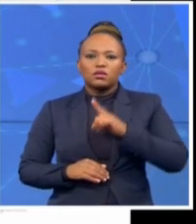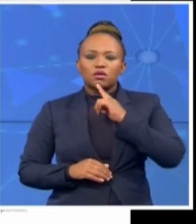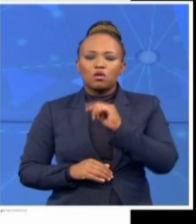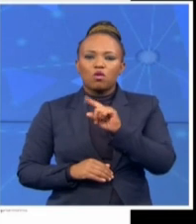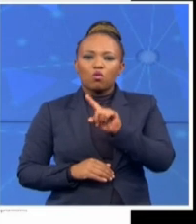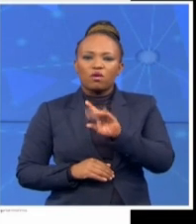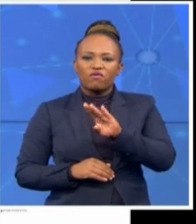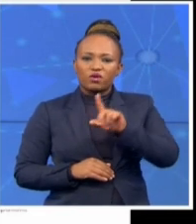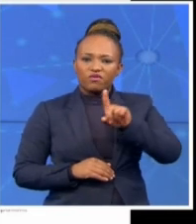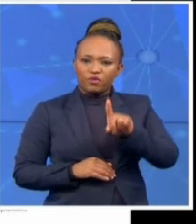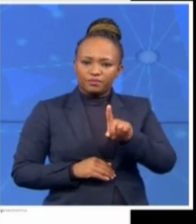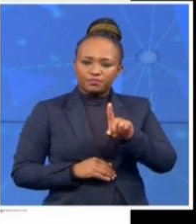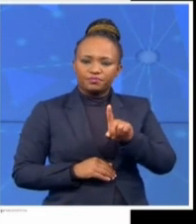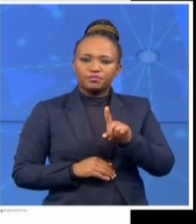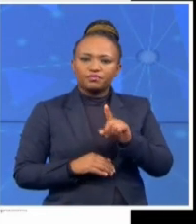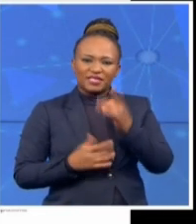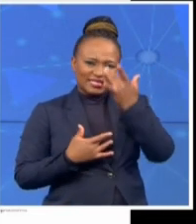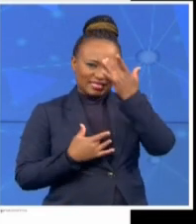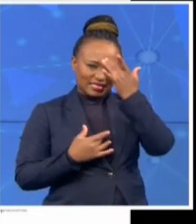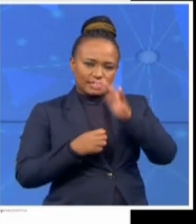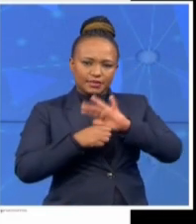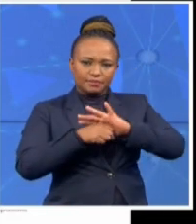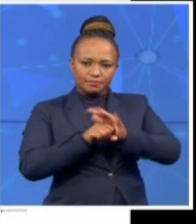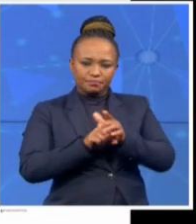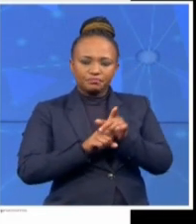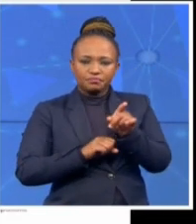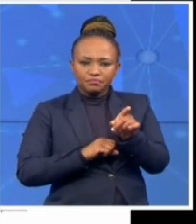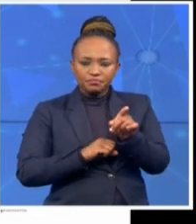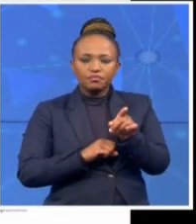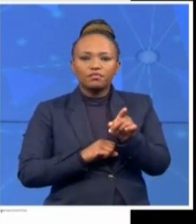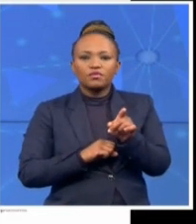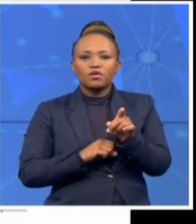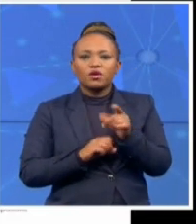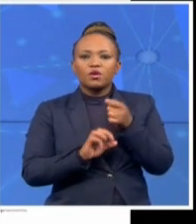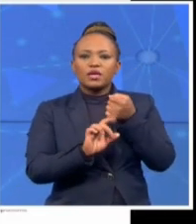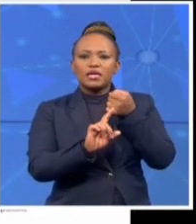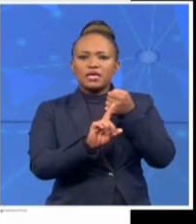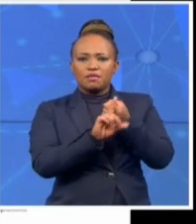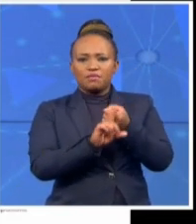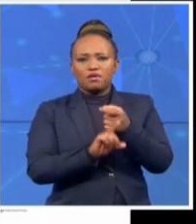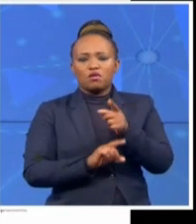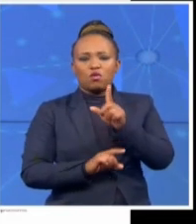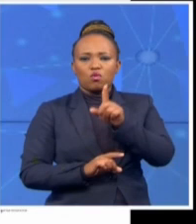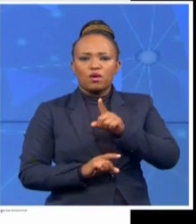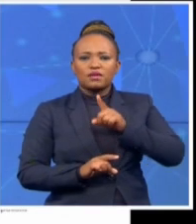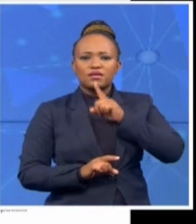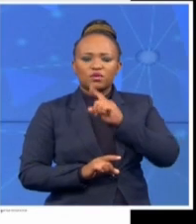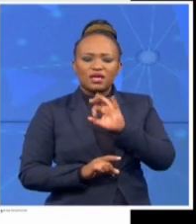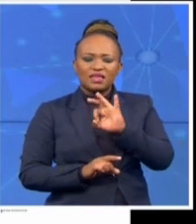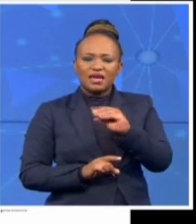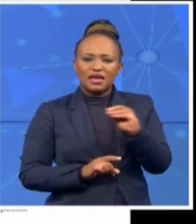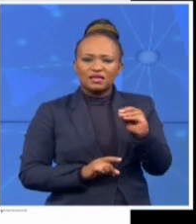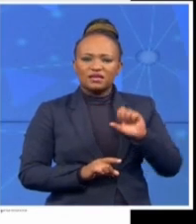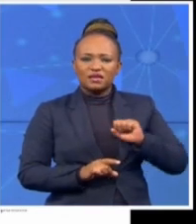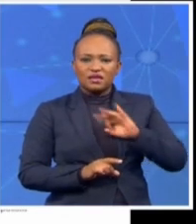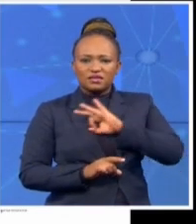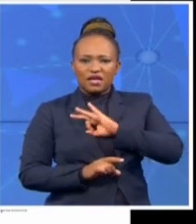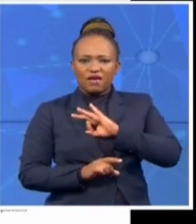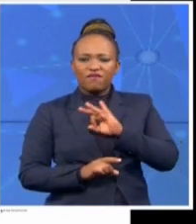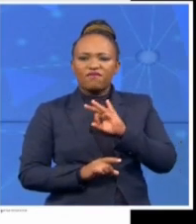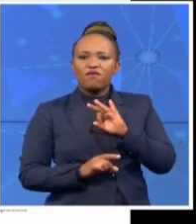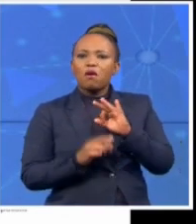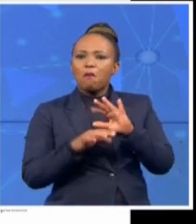impact that has had is that about 1,300 staff members are in isolation. And of the clinical